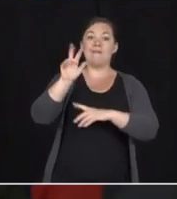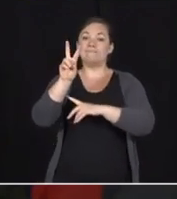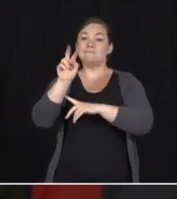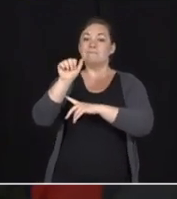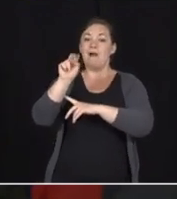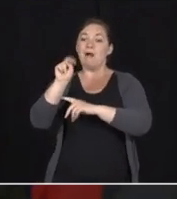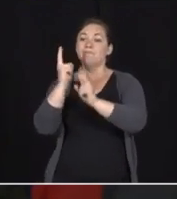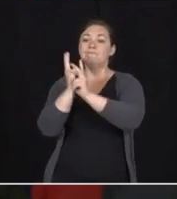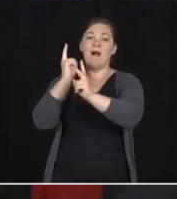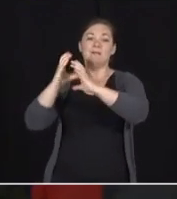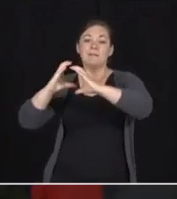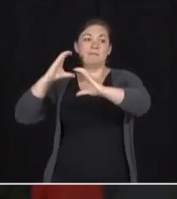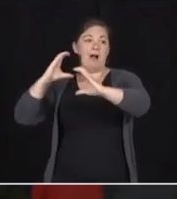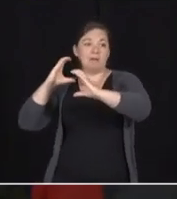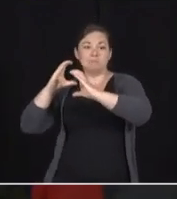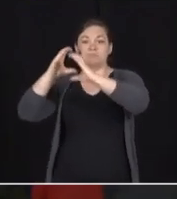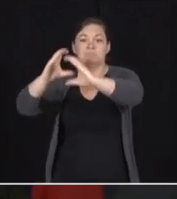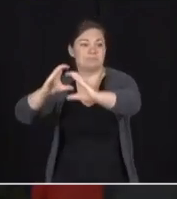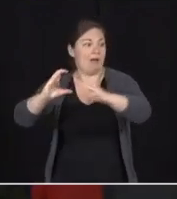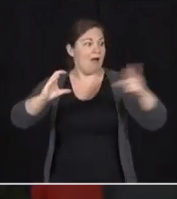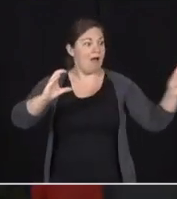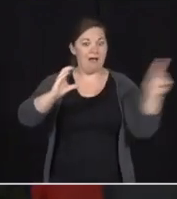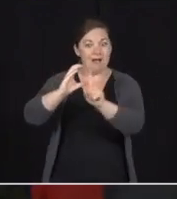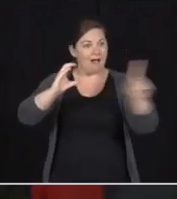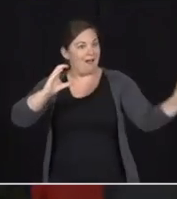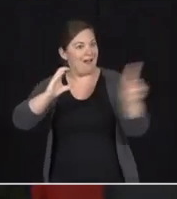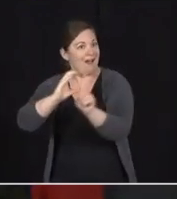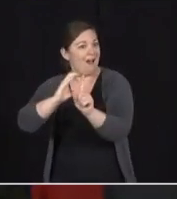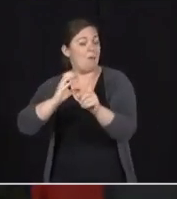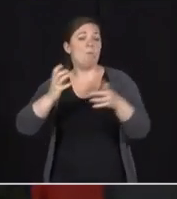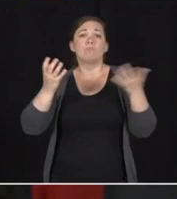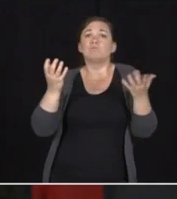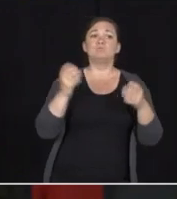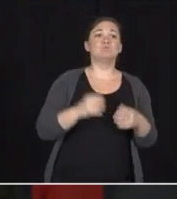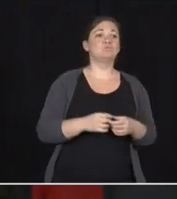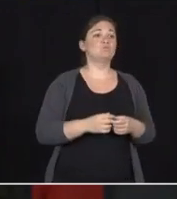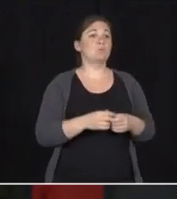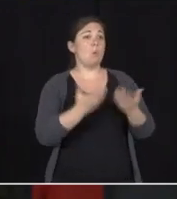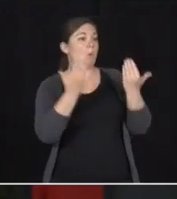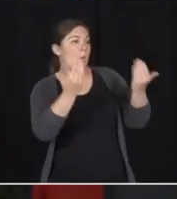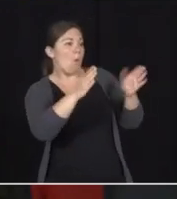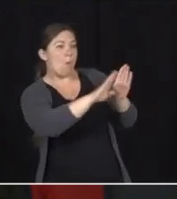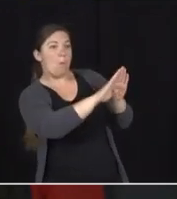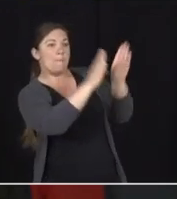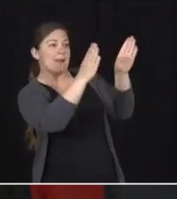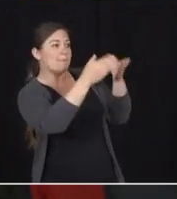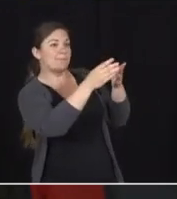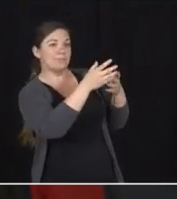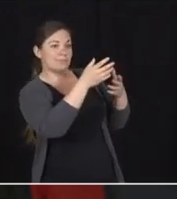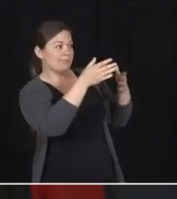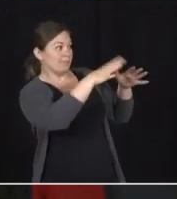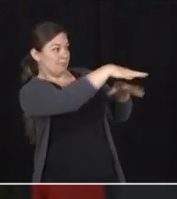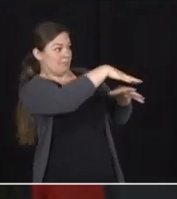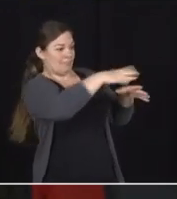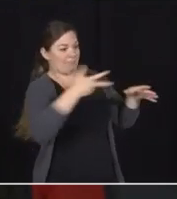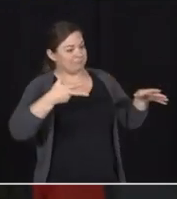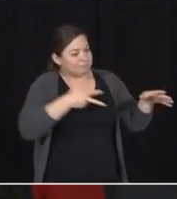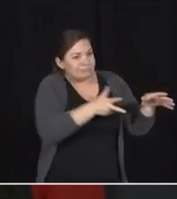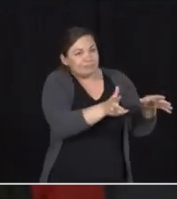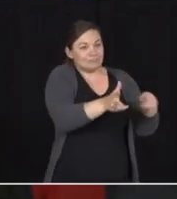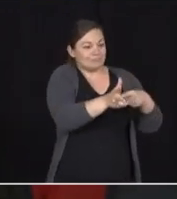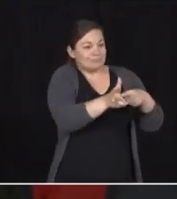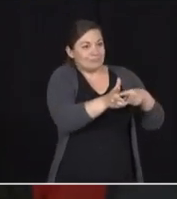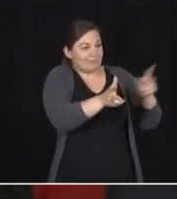not feel like going through their feet. There's some drive-through testing. Are you going to try to push that more? And are you also going to get some updated projection